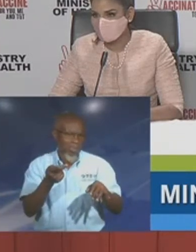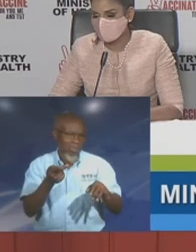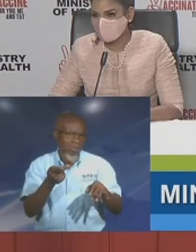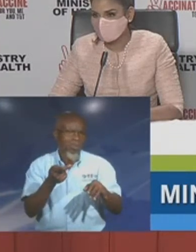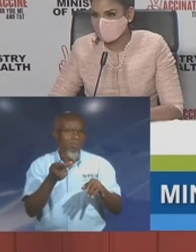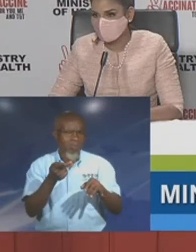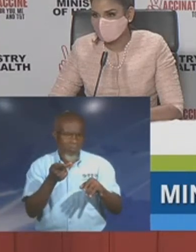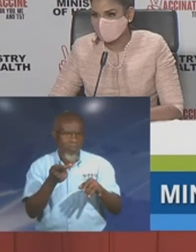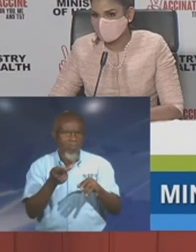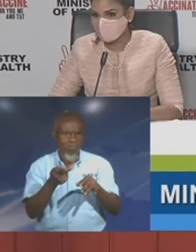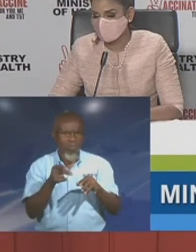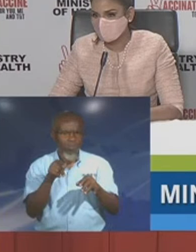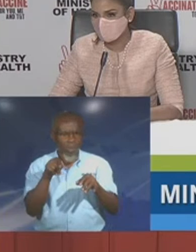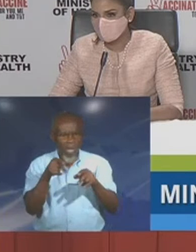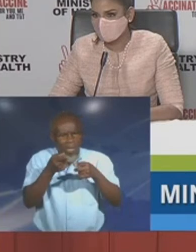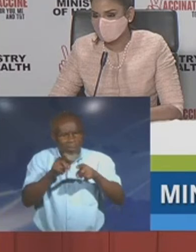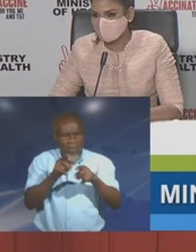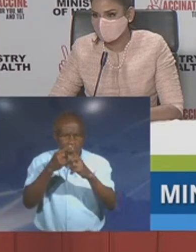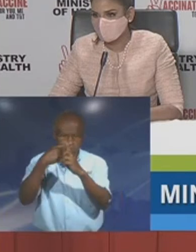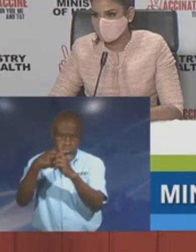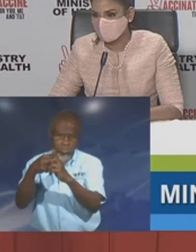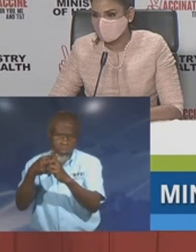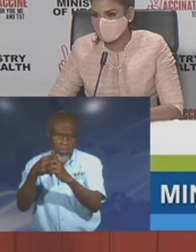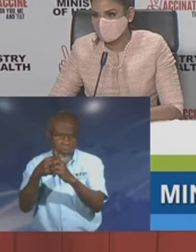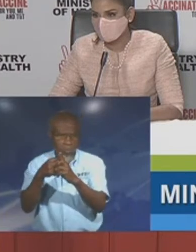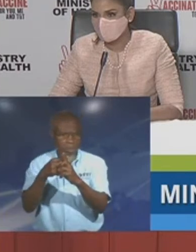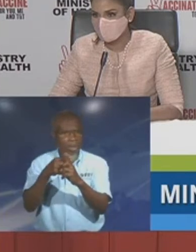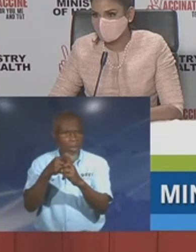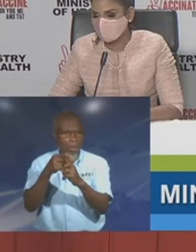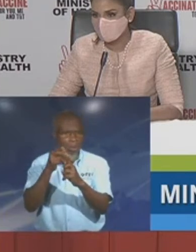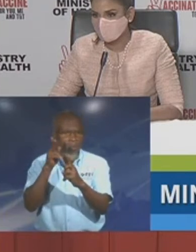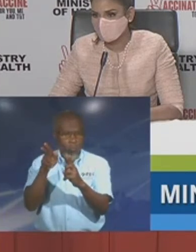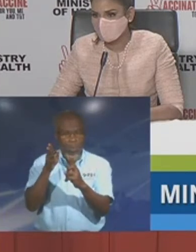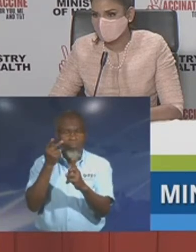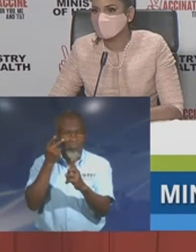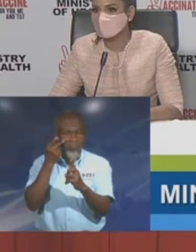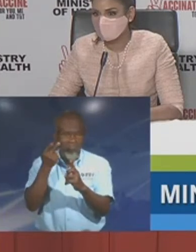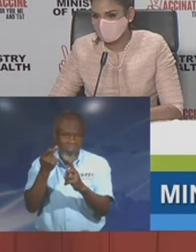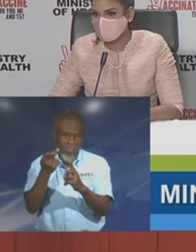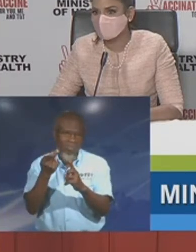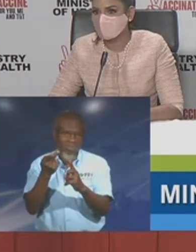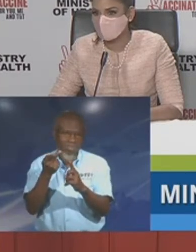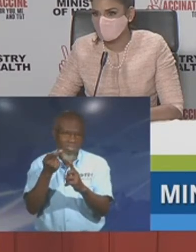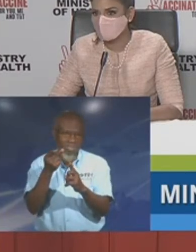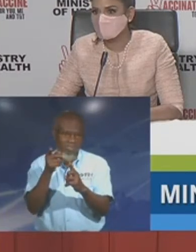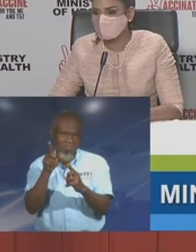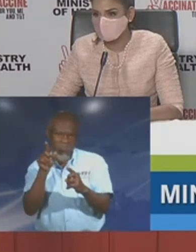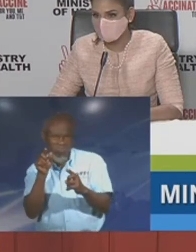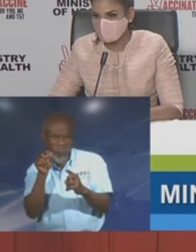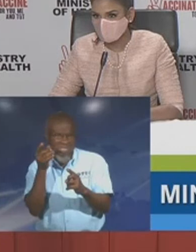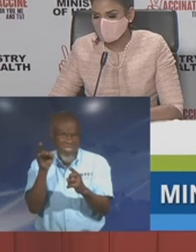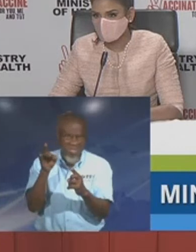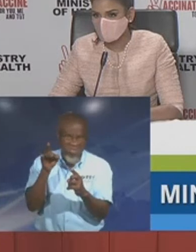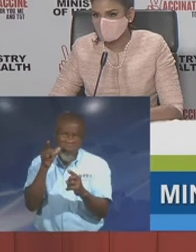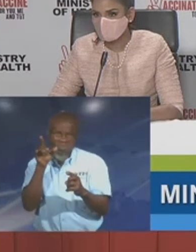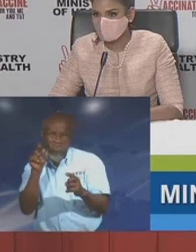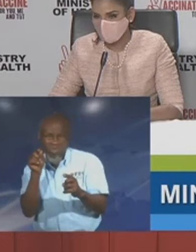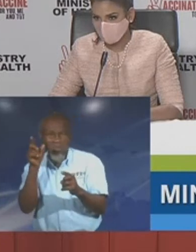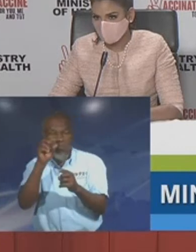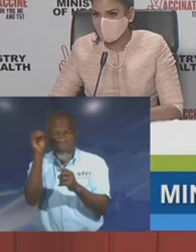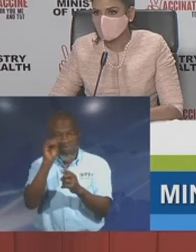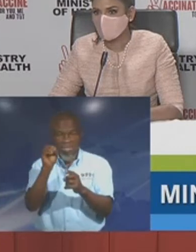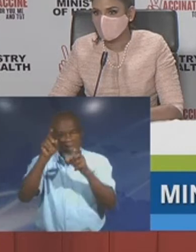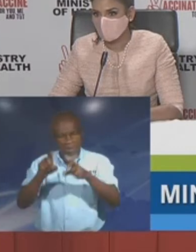the COVID-19 cases we would expect around 18 to 20% of them to need hospitalizations. Now, granted, that was a different strain and a